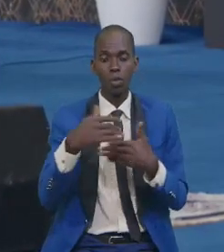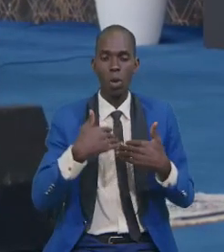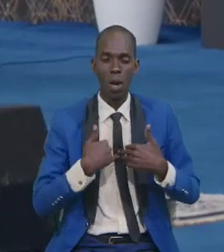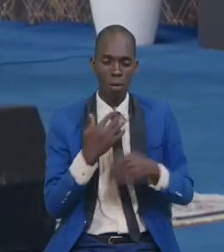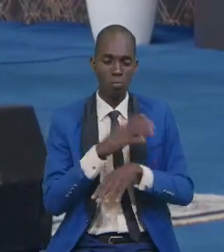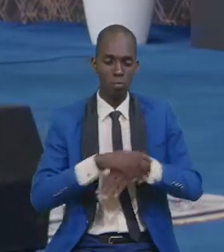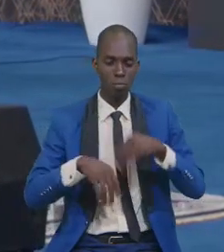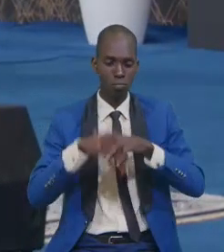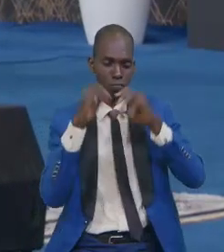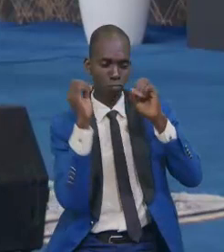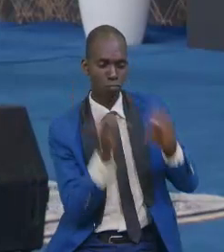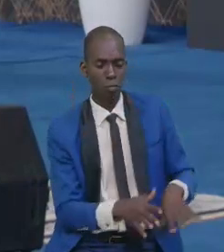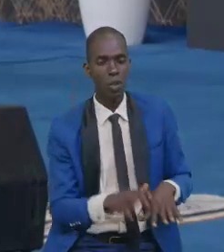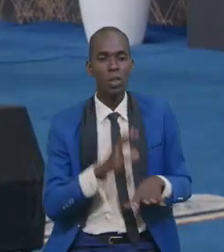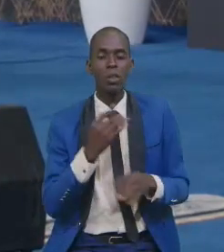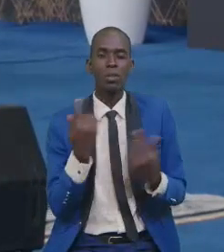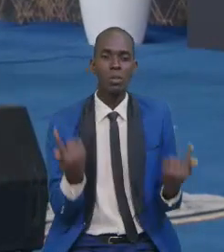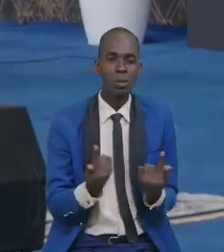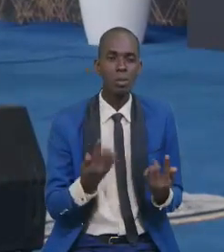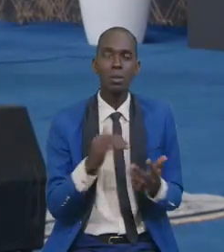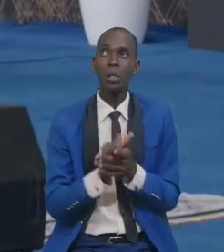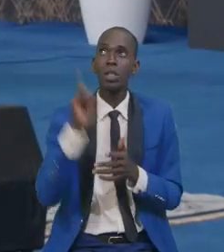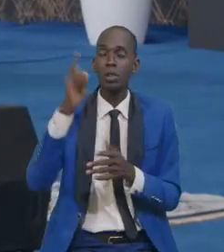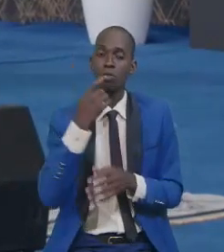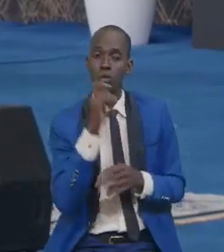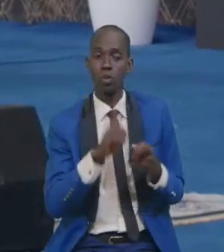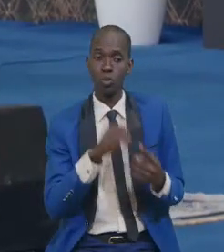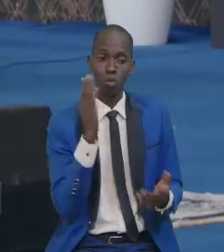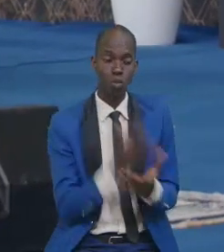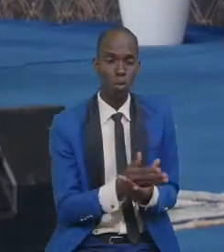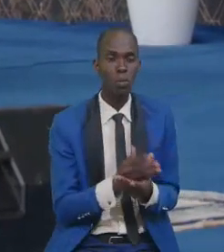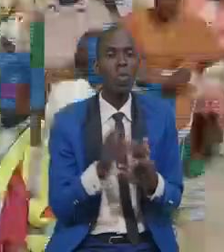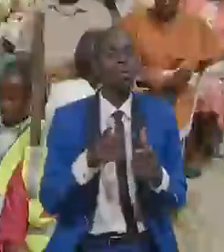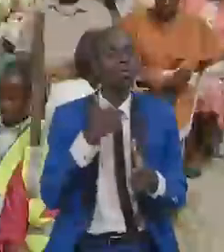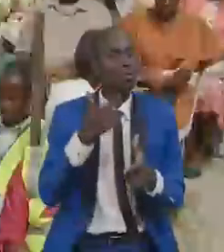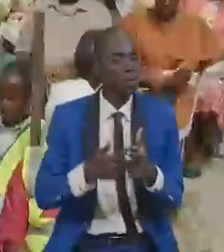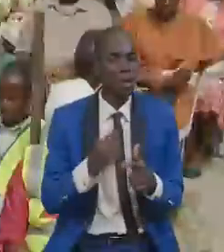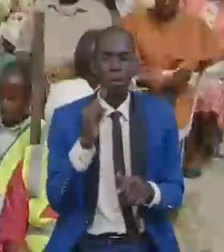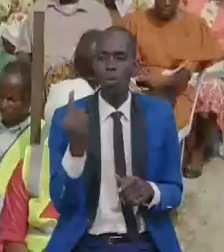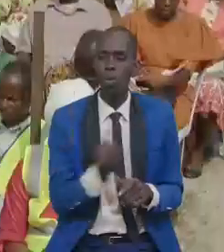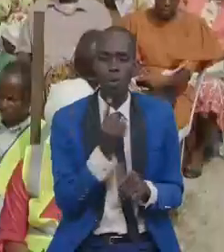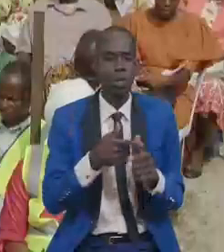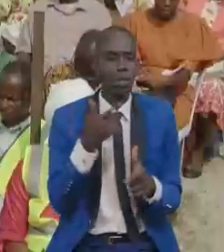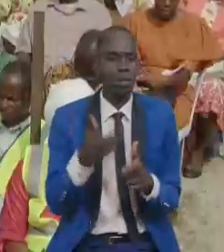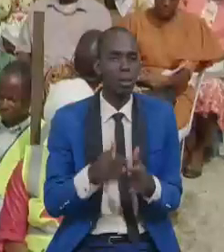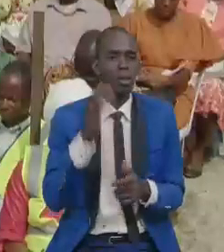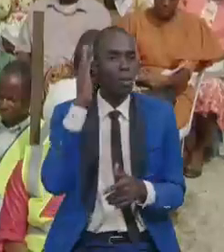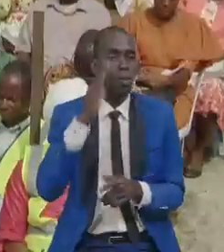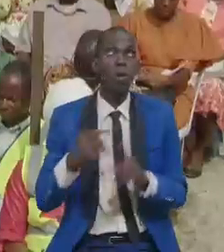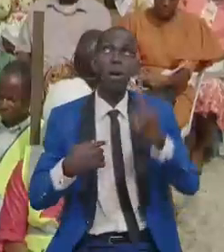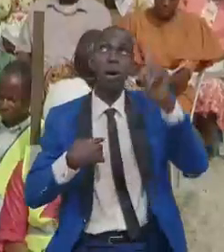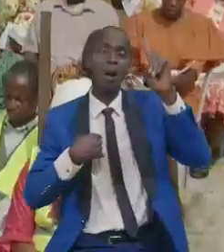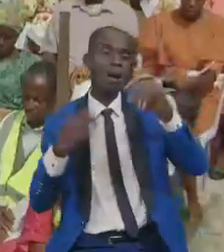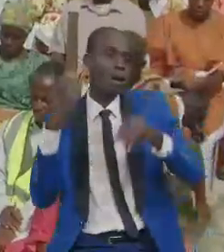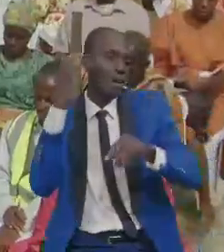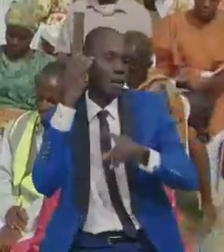the things he wants you to give up, he says, only then, after then, will I hear from heaven, look